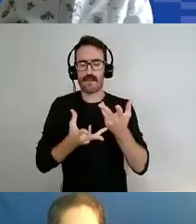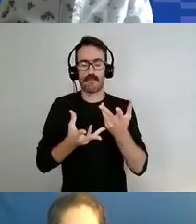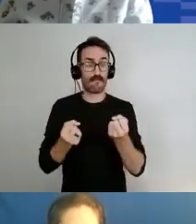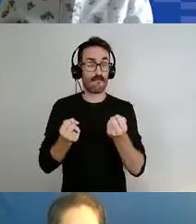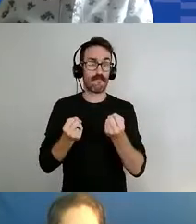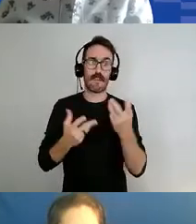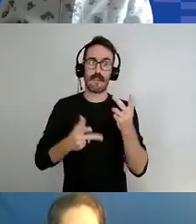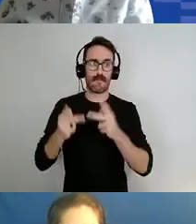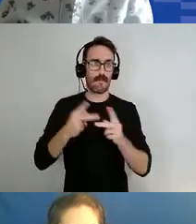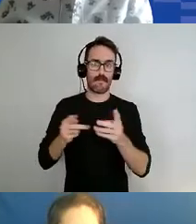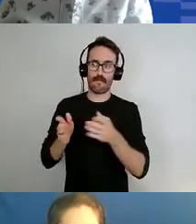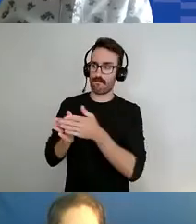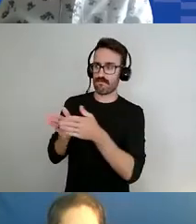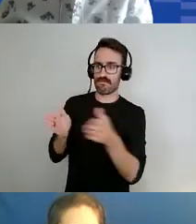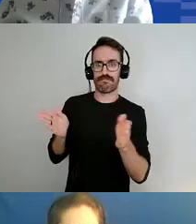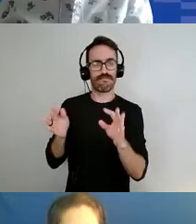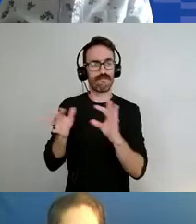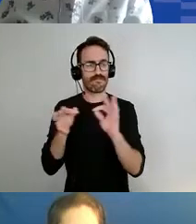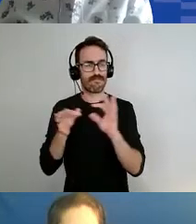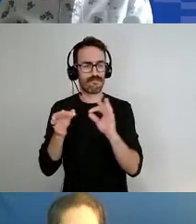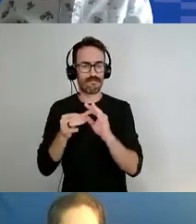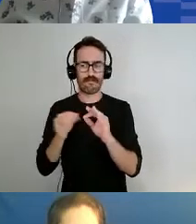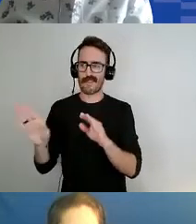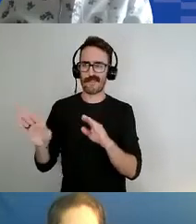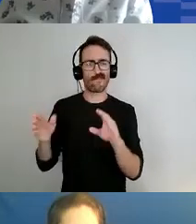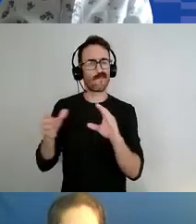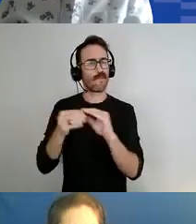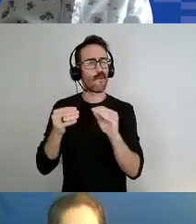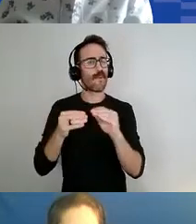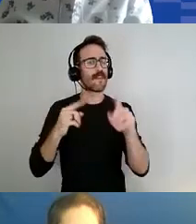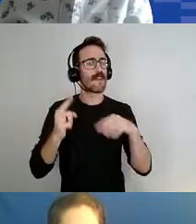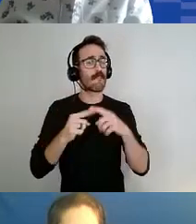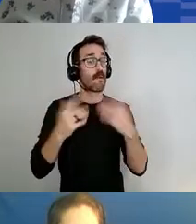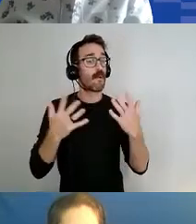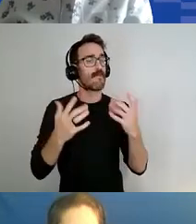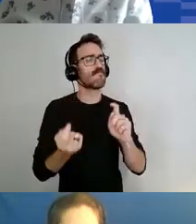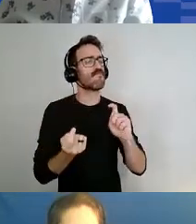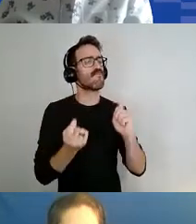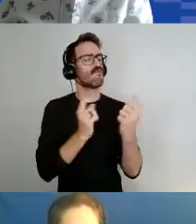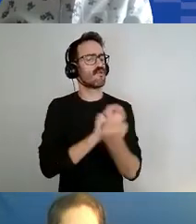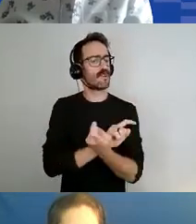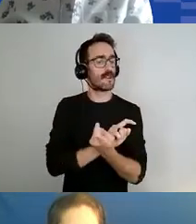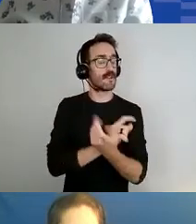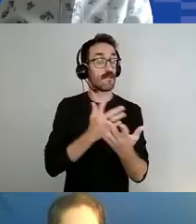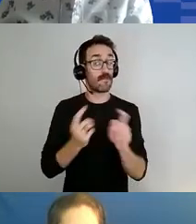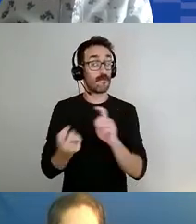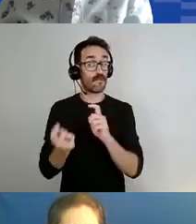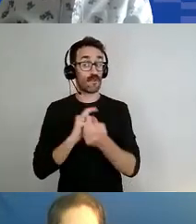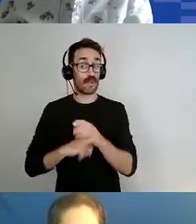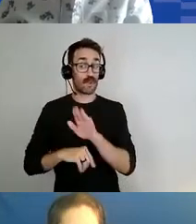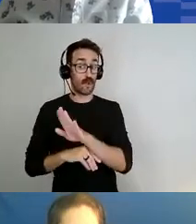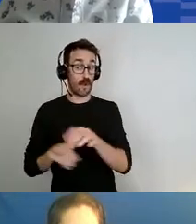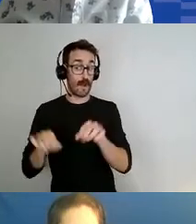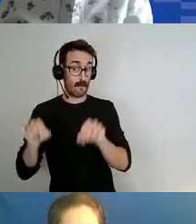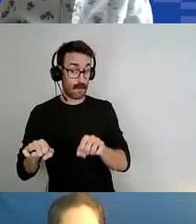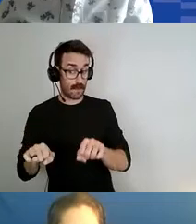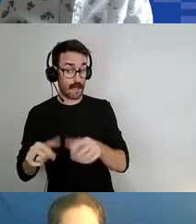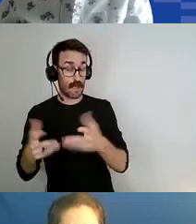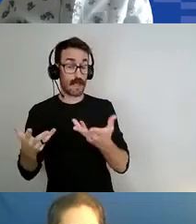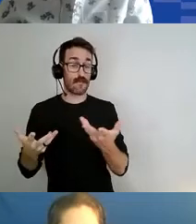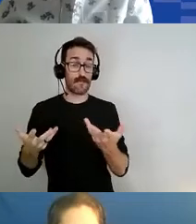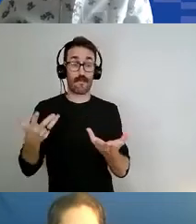participants shared stories about change. And so whether that was change in one's own abilities,